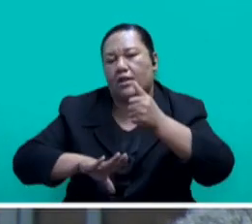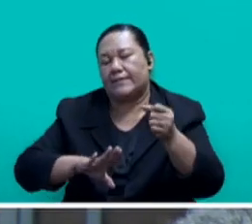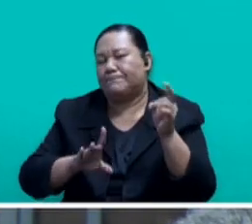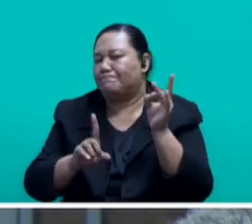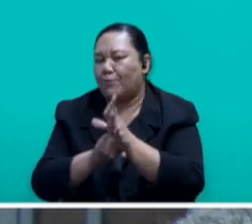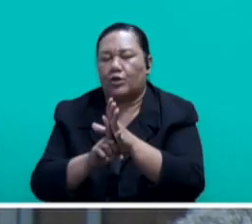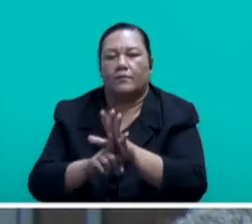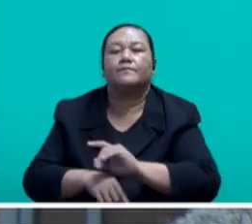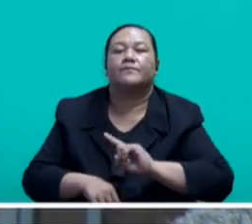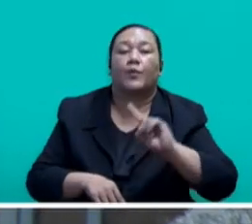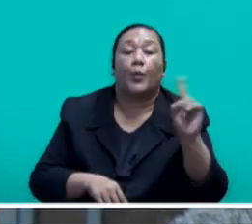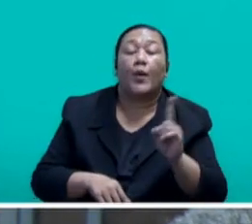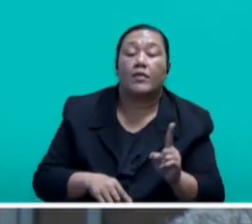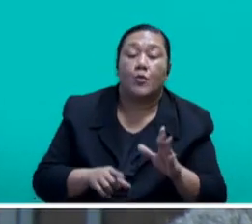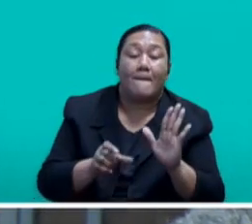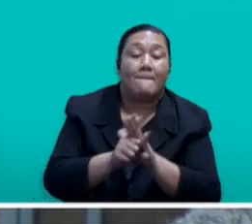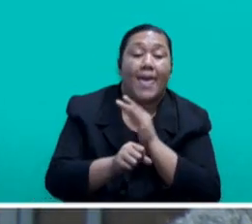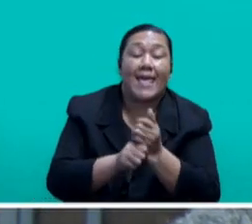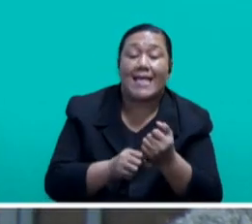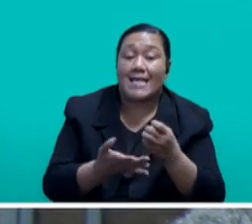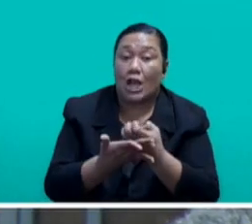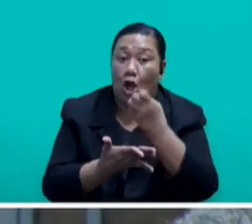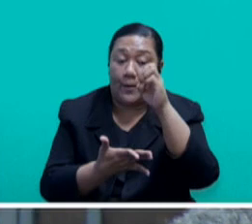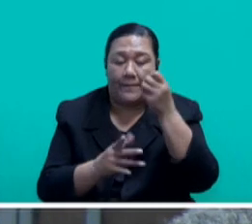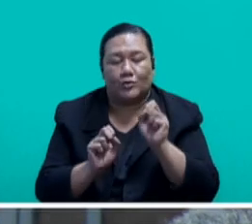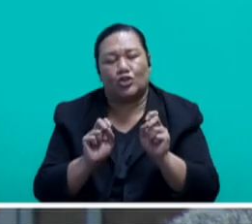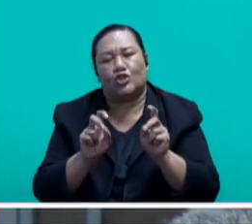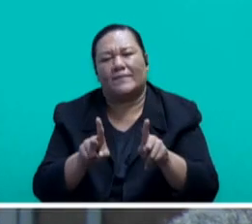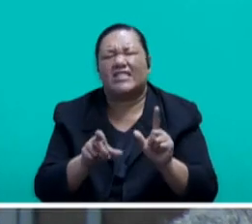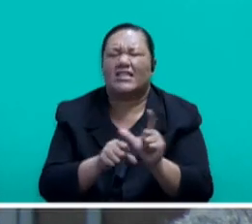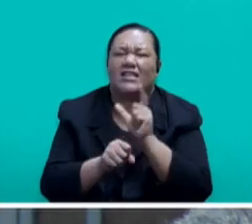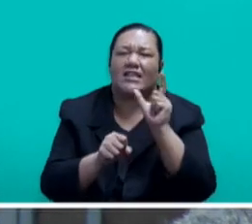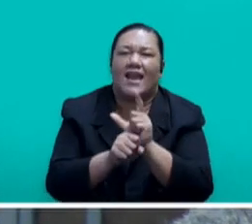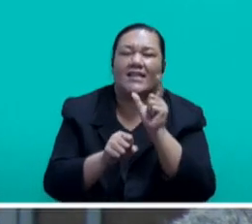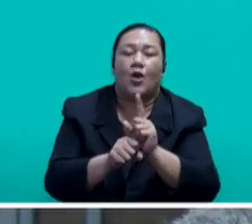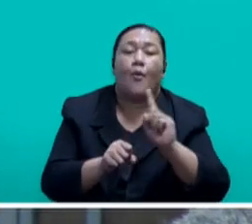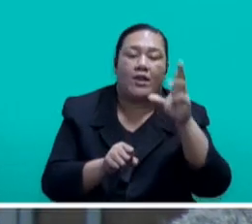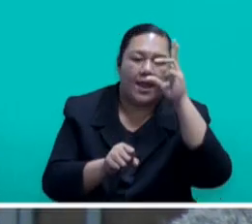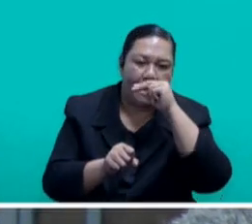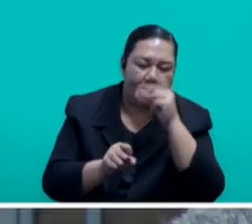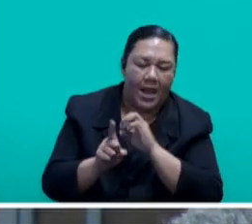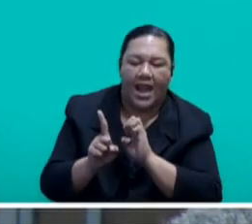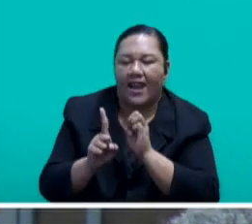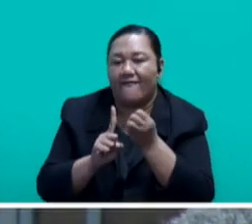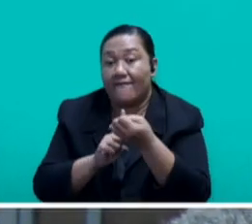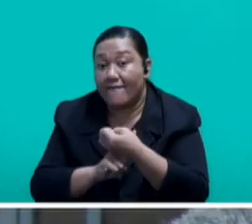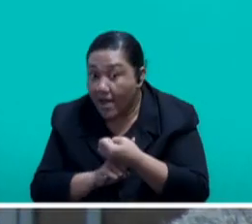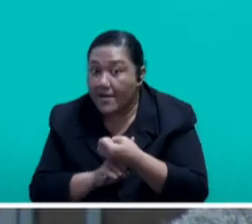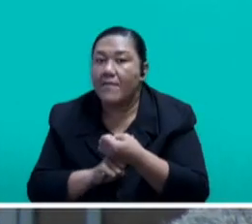Intensifying the economic opportunities and creating an enabling environment for